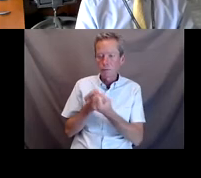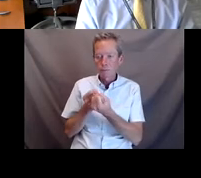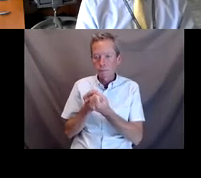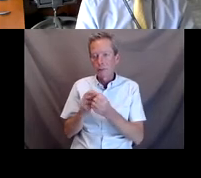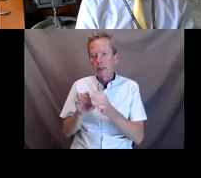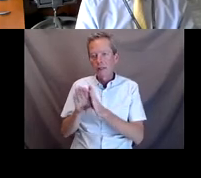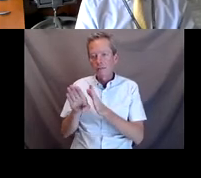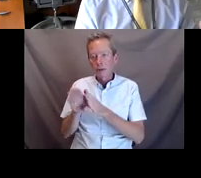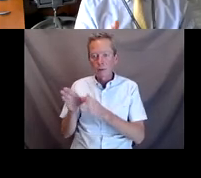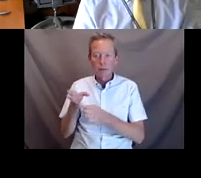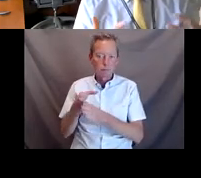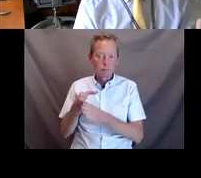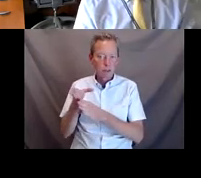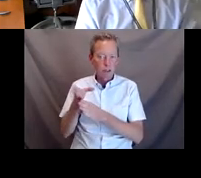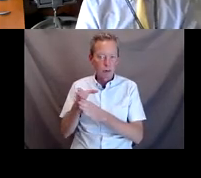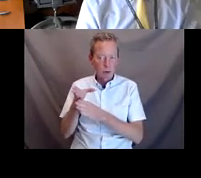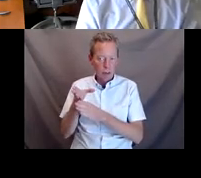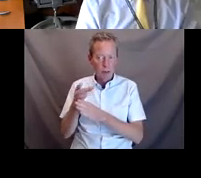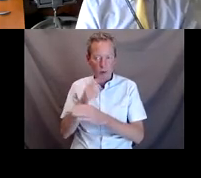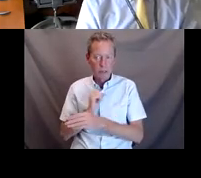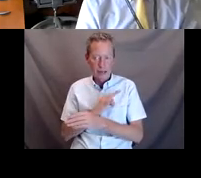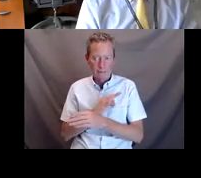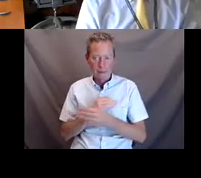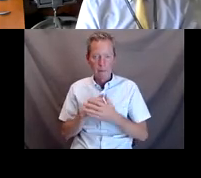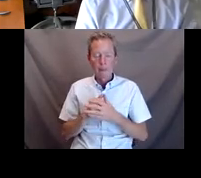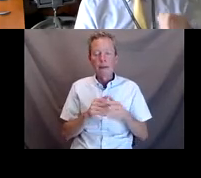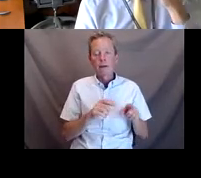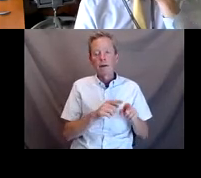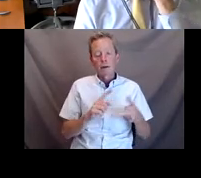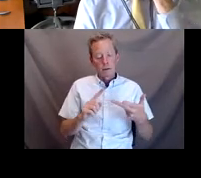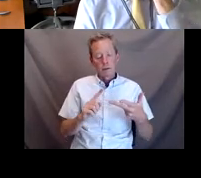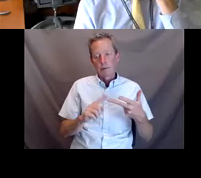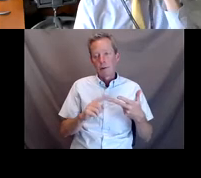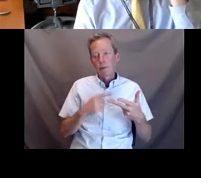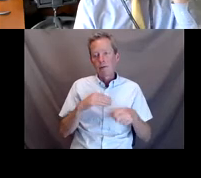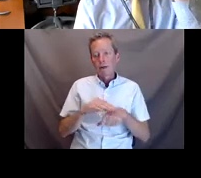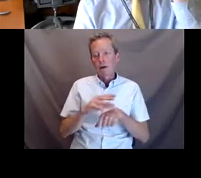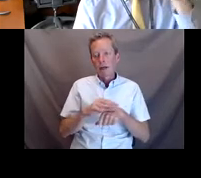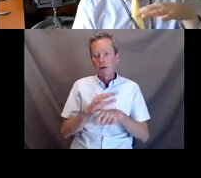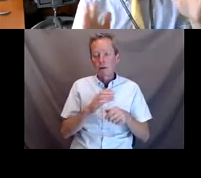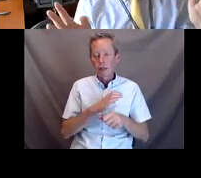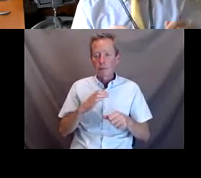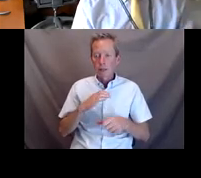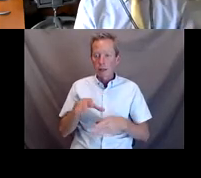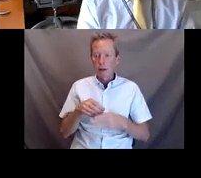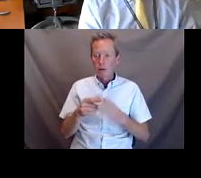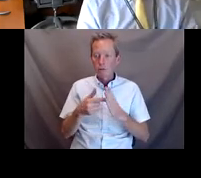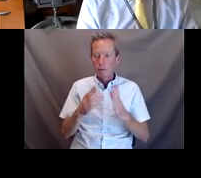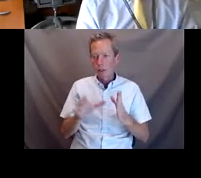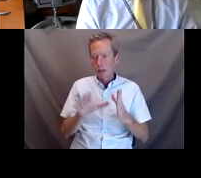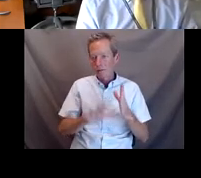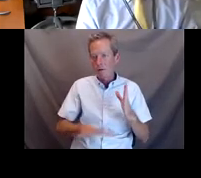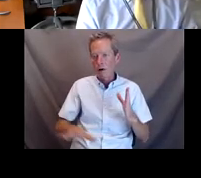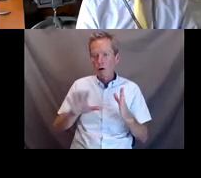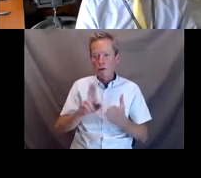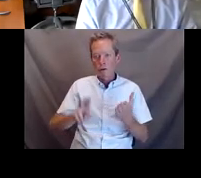time in a way that's meaningful. We also have an advisory committee that's made up of representatives from across the university. It